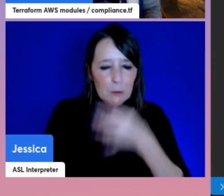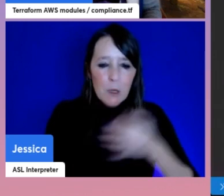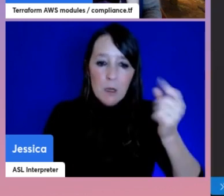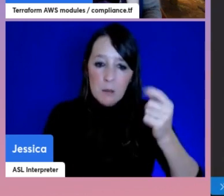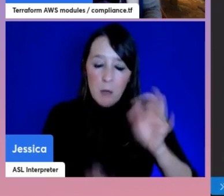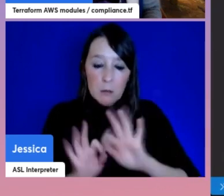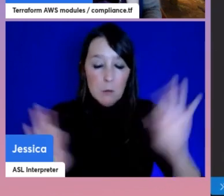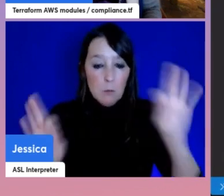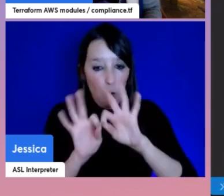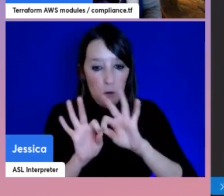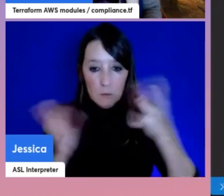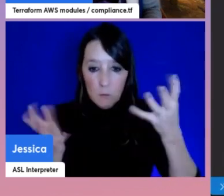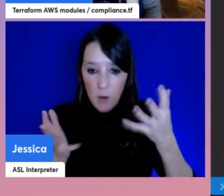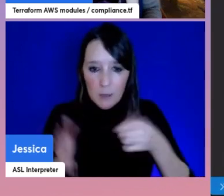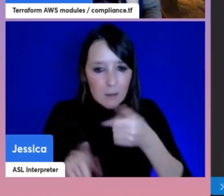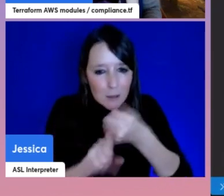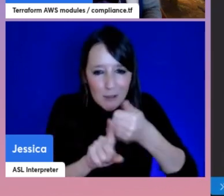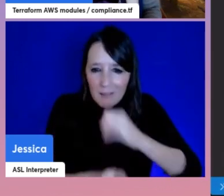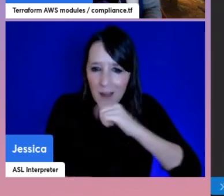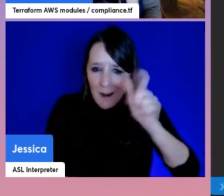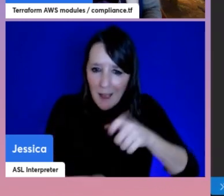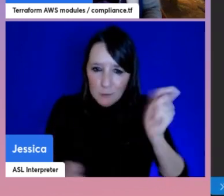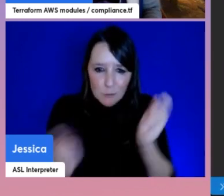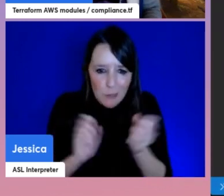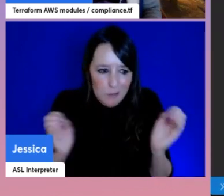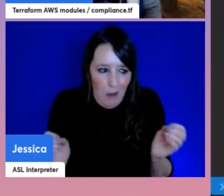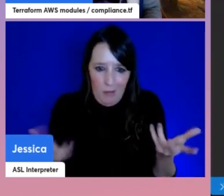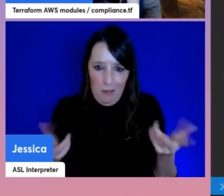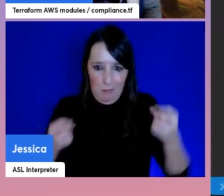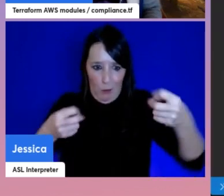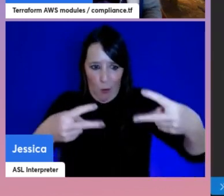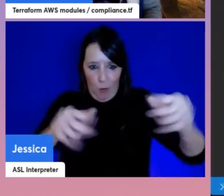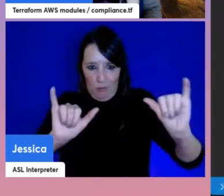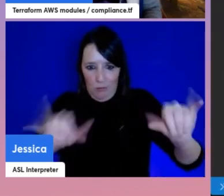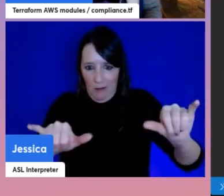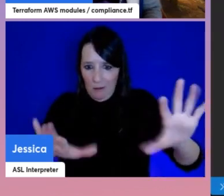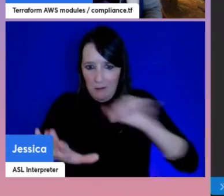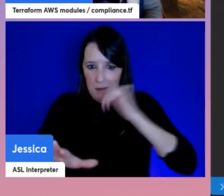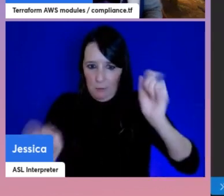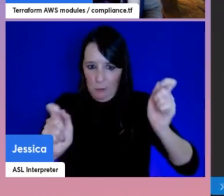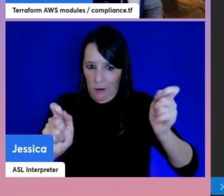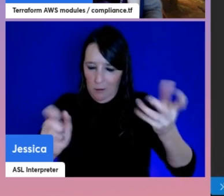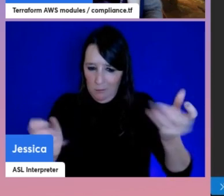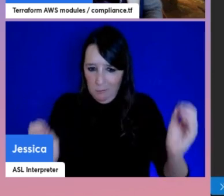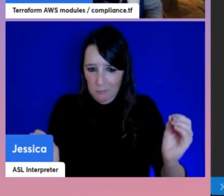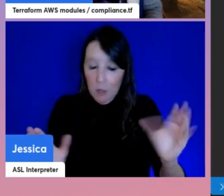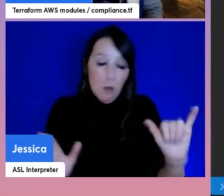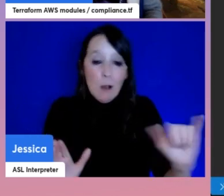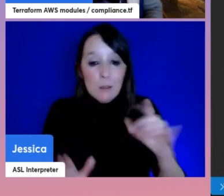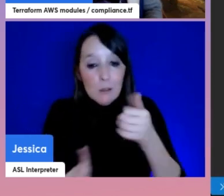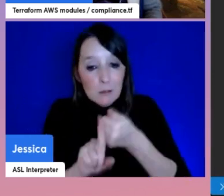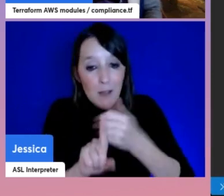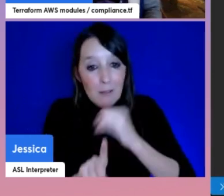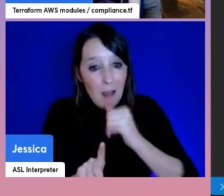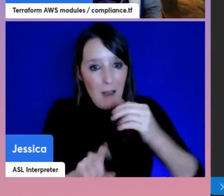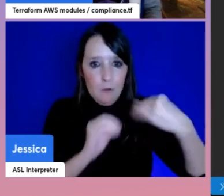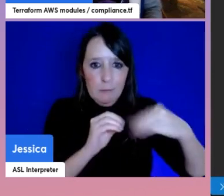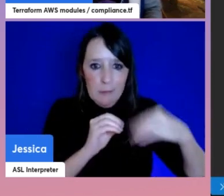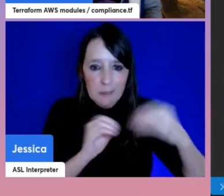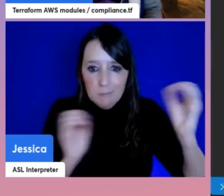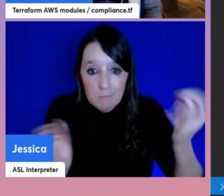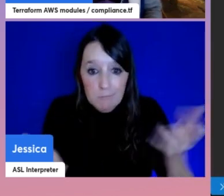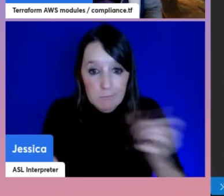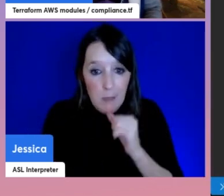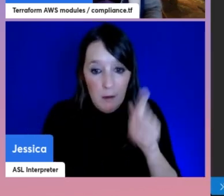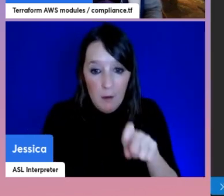essential that you don't have to change anything else in the code. And also, you don't have to fix anything here.